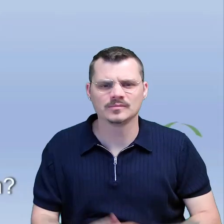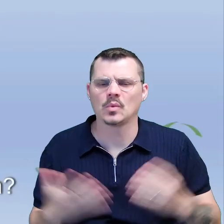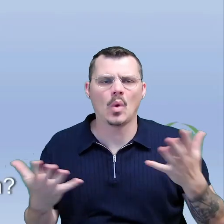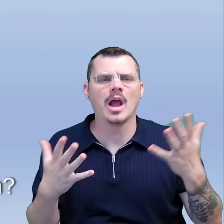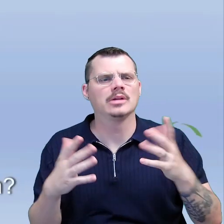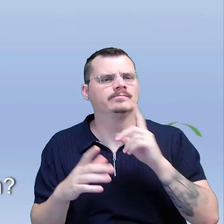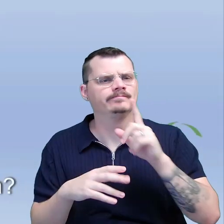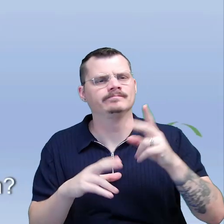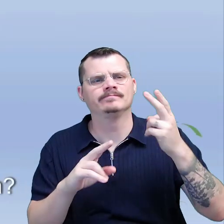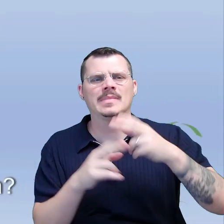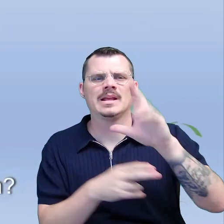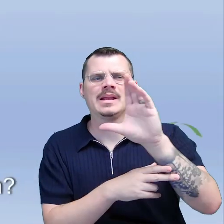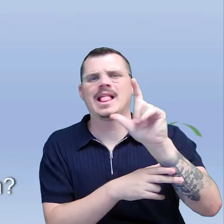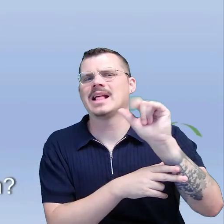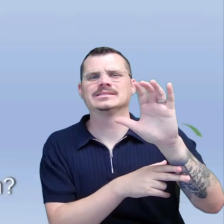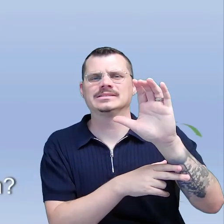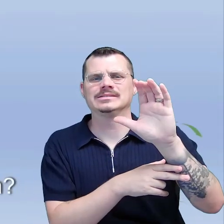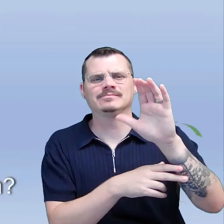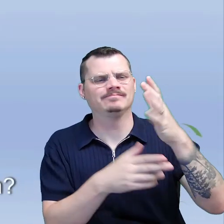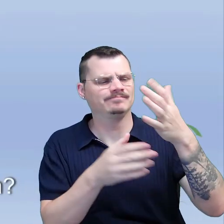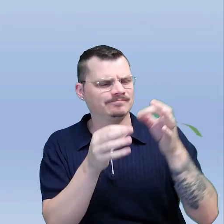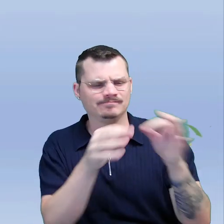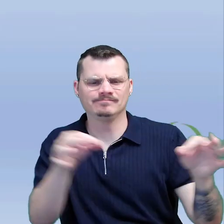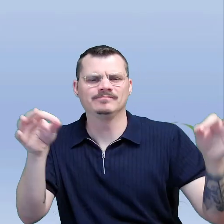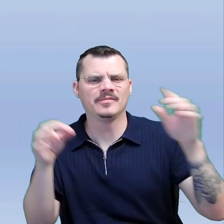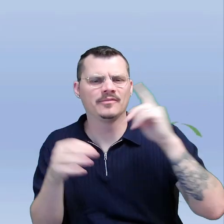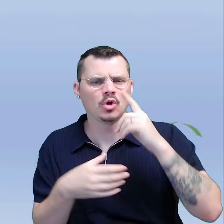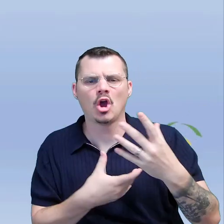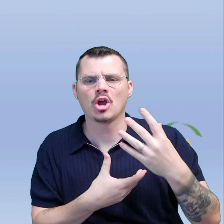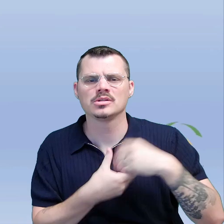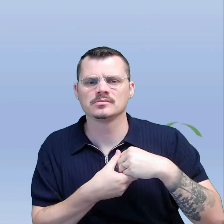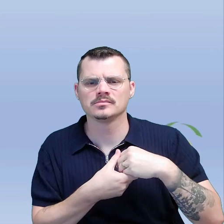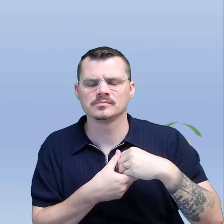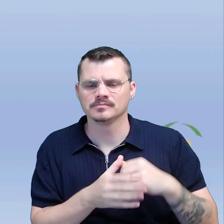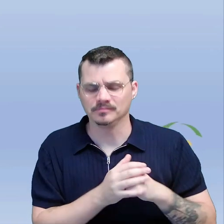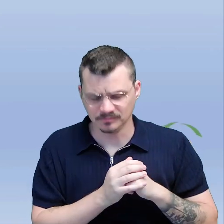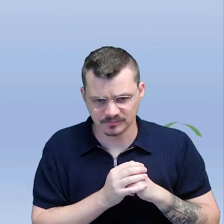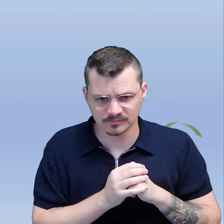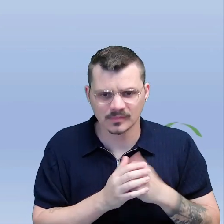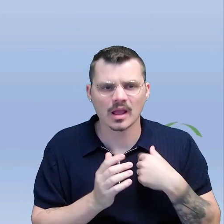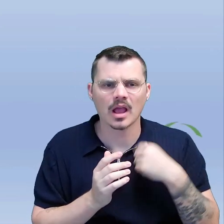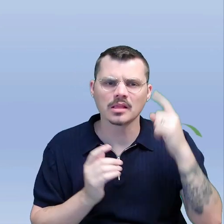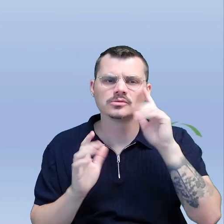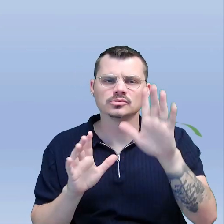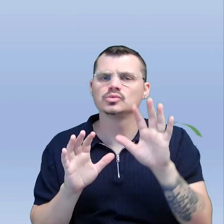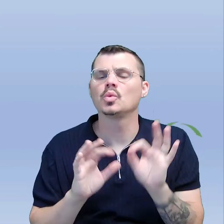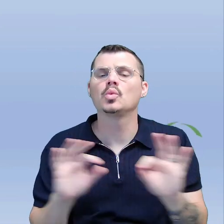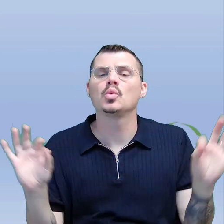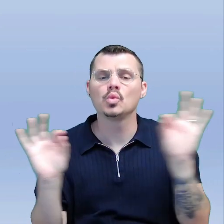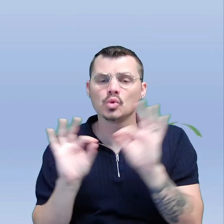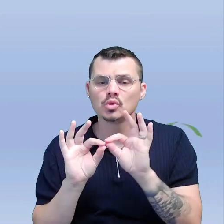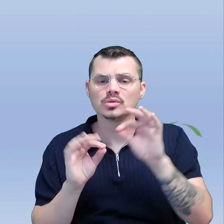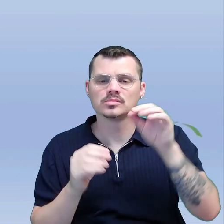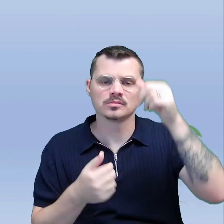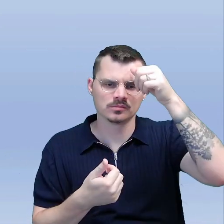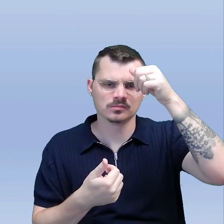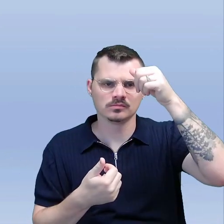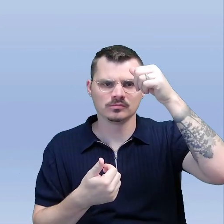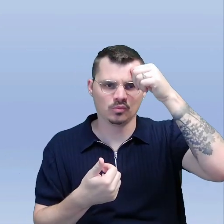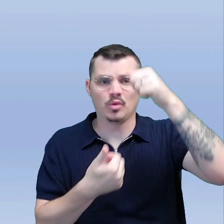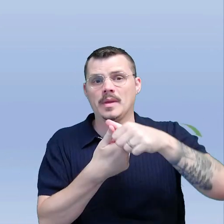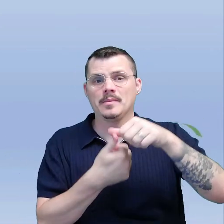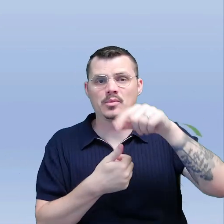So what's the classic definition of autism? And I believe it's worth remembering this